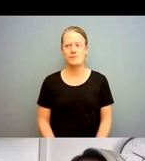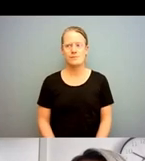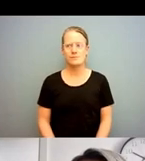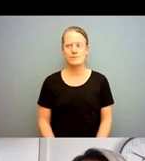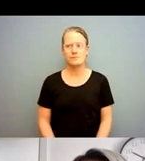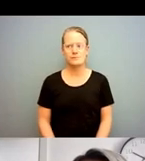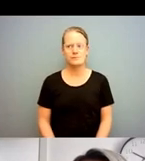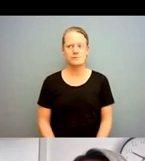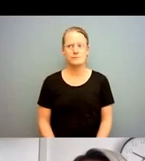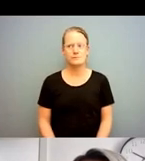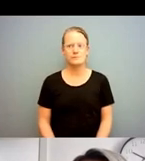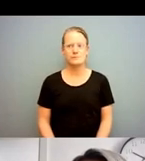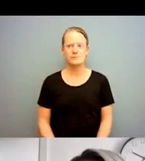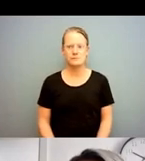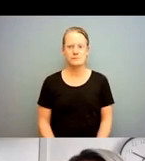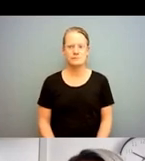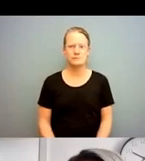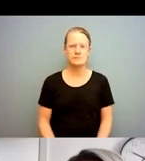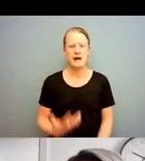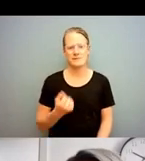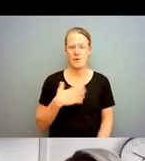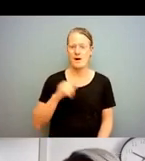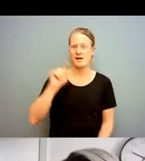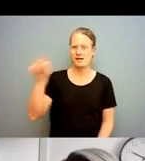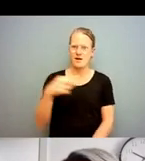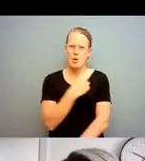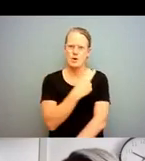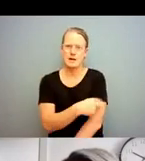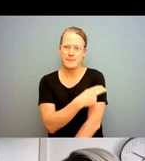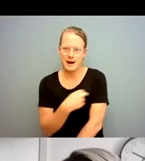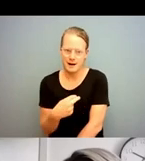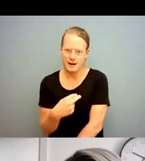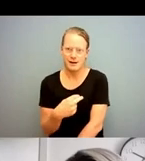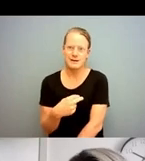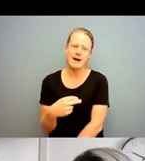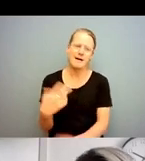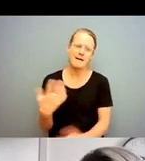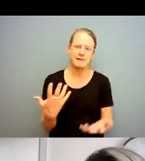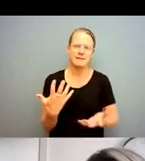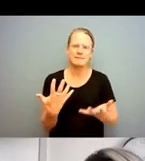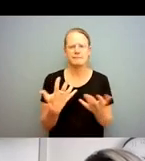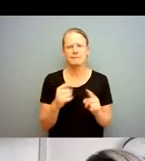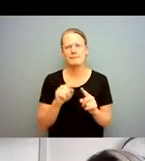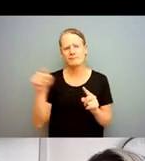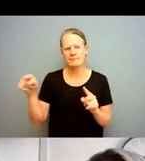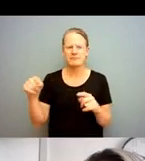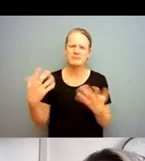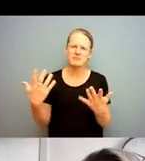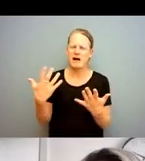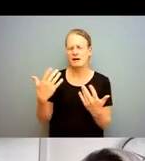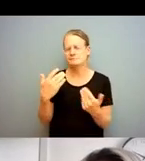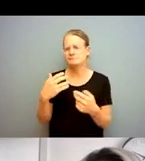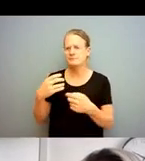kommun, to talk to a caseworker. It's not possible always.